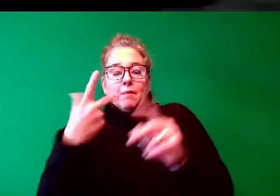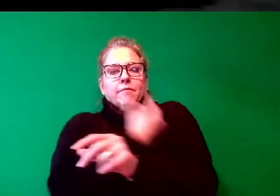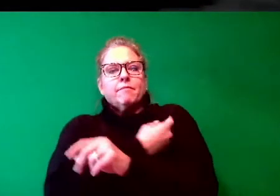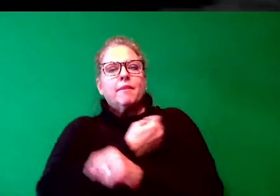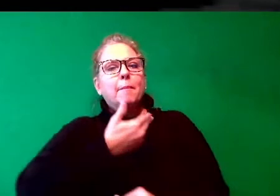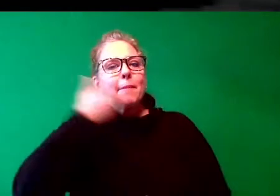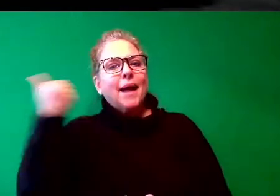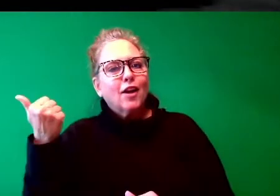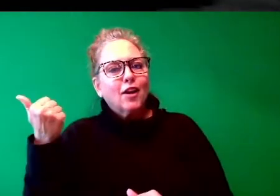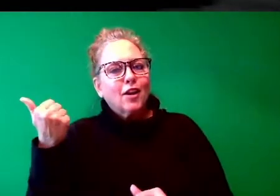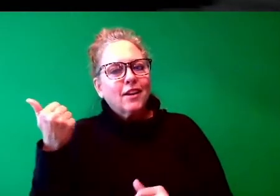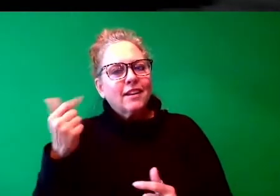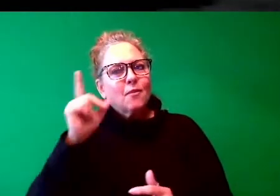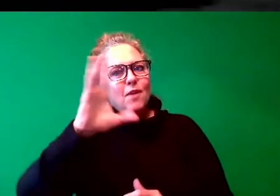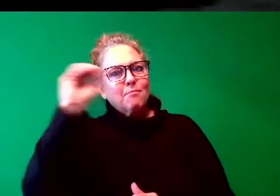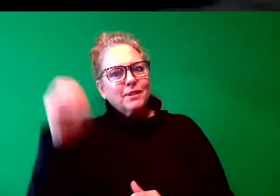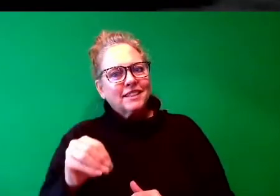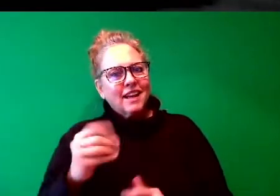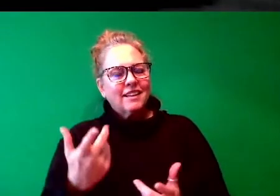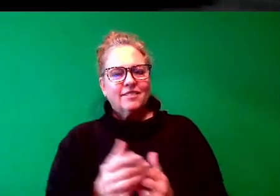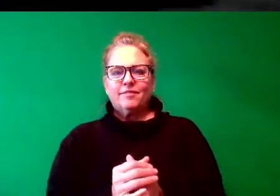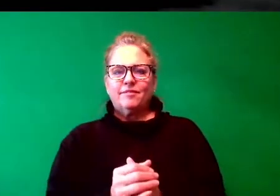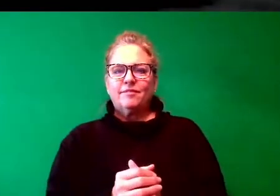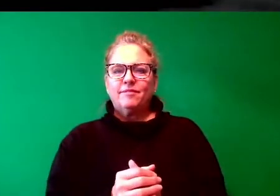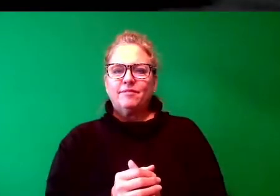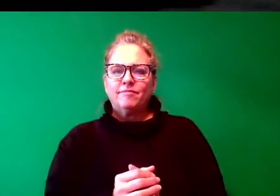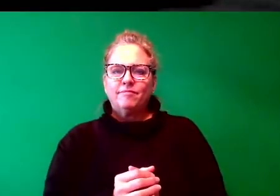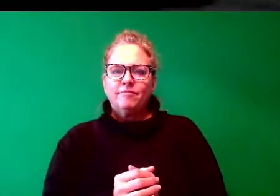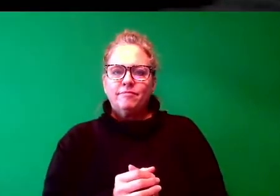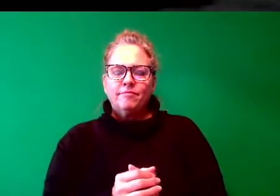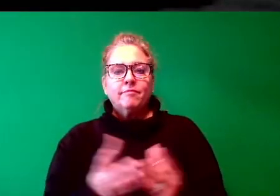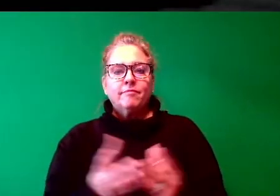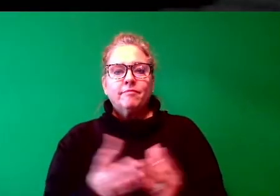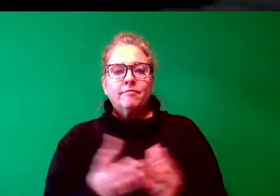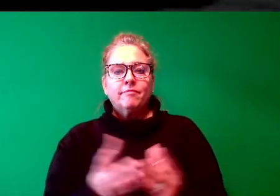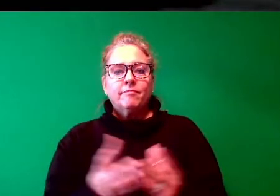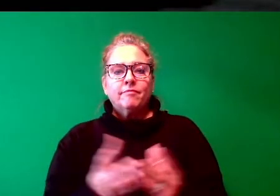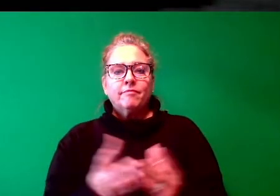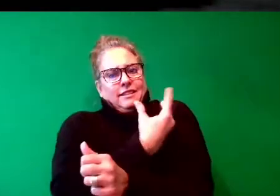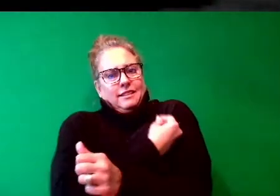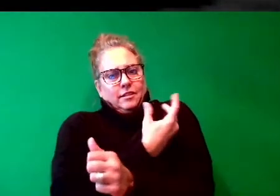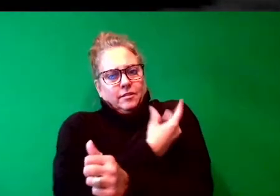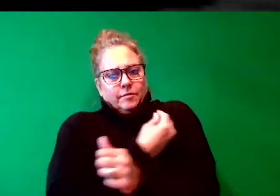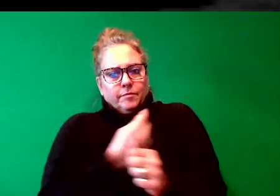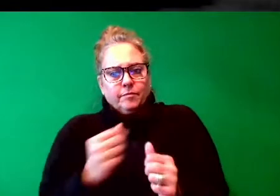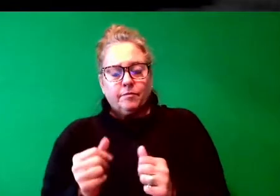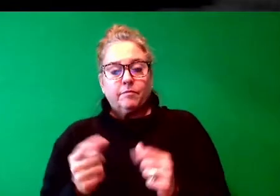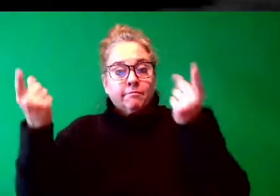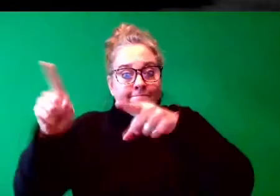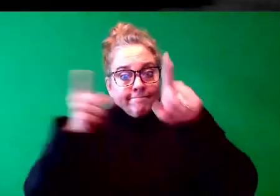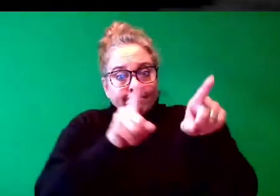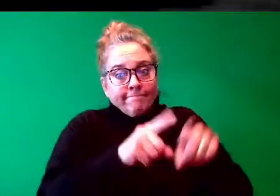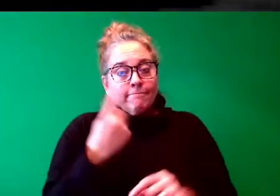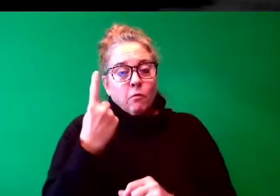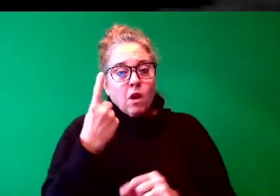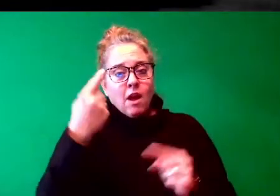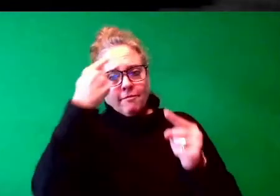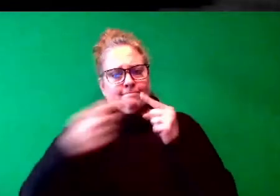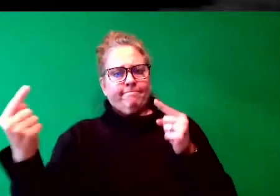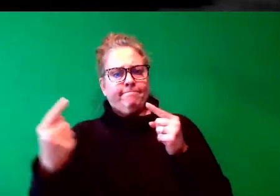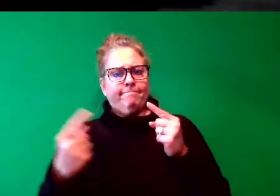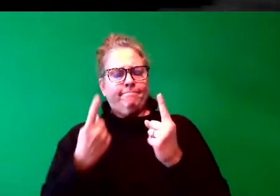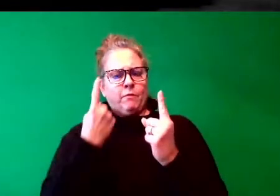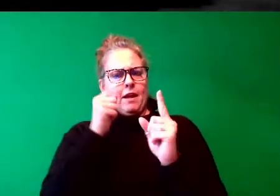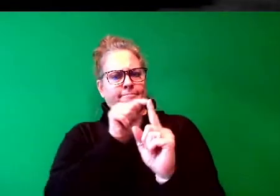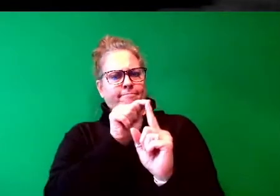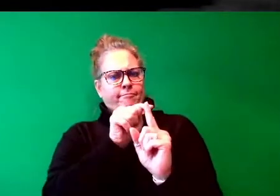better. I think the disagreement, the only disagreement is a small disagreement, and is which level should